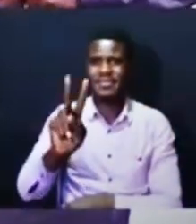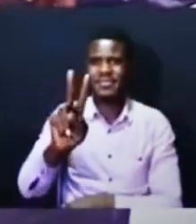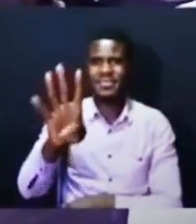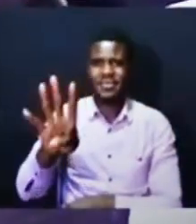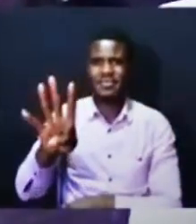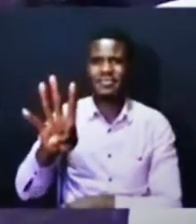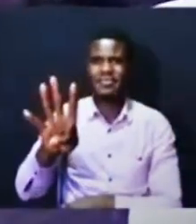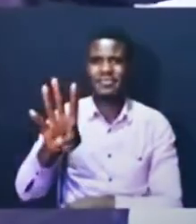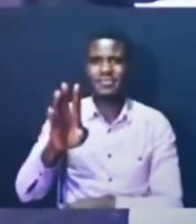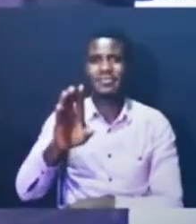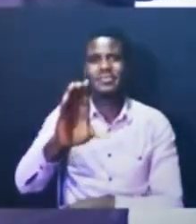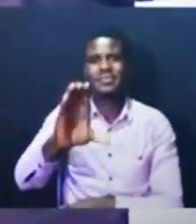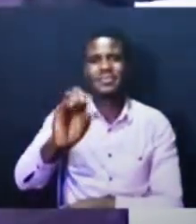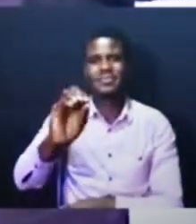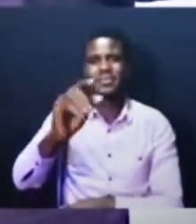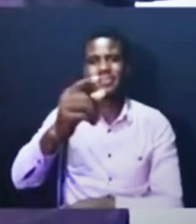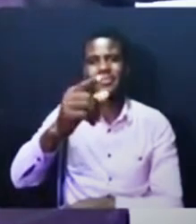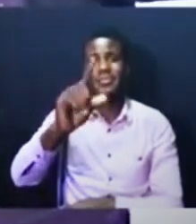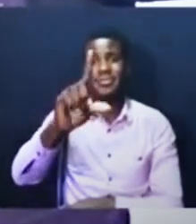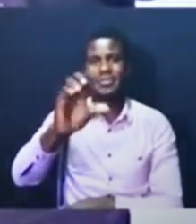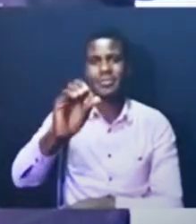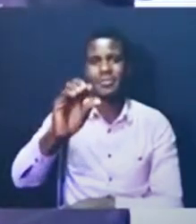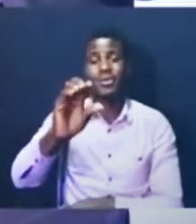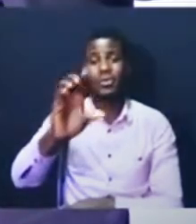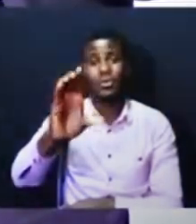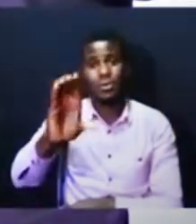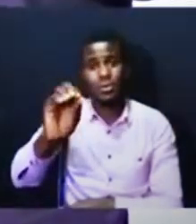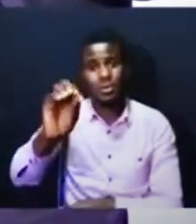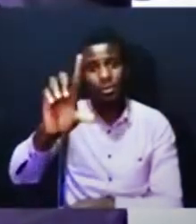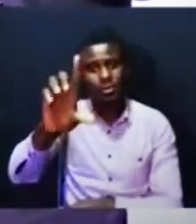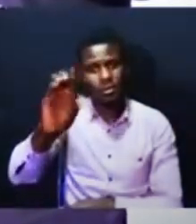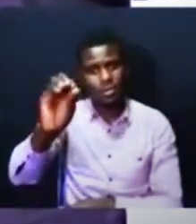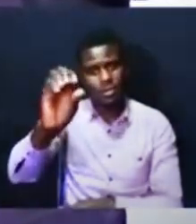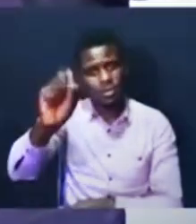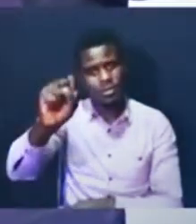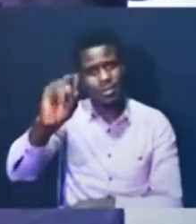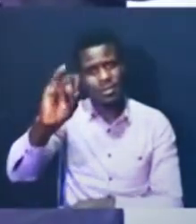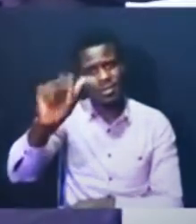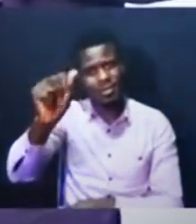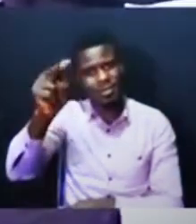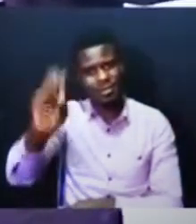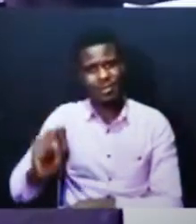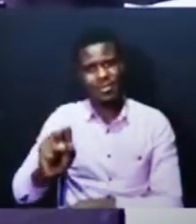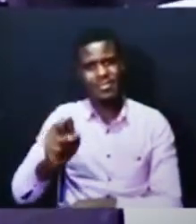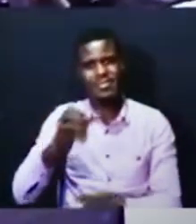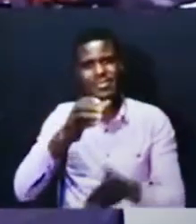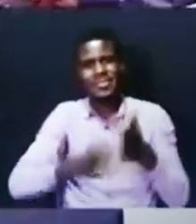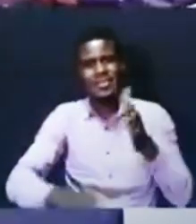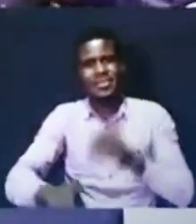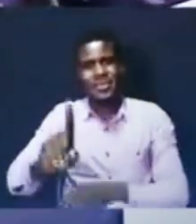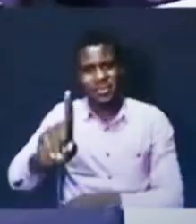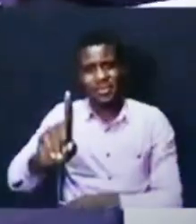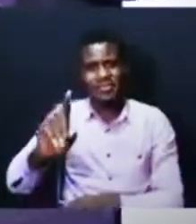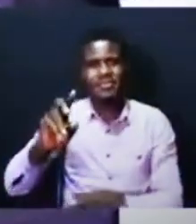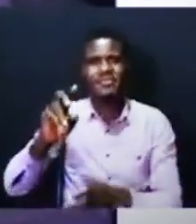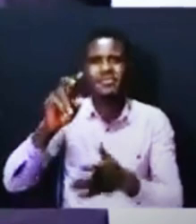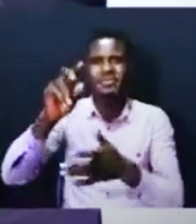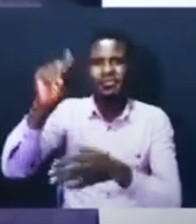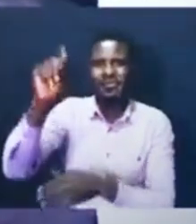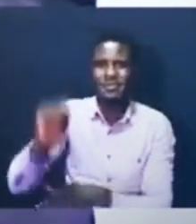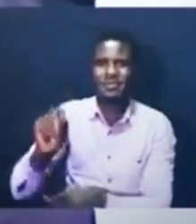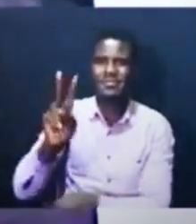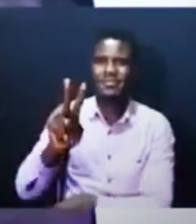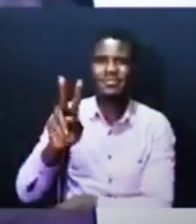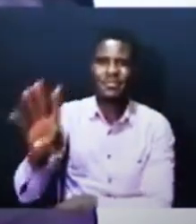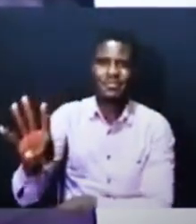24. Colossians 1:24. Now I rejoice in what I am suffering for you, and